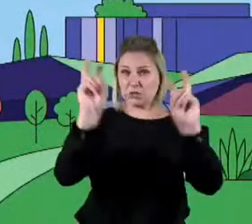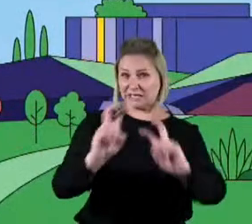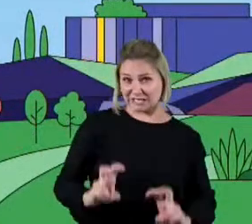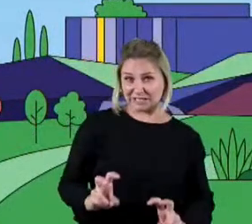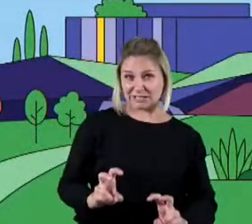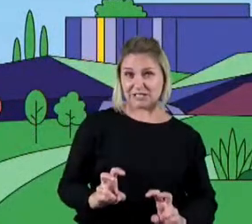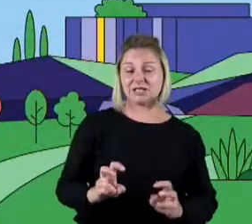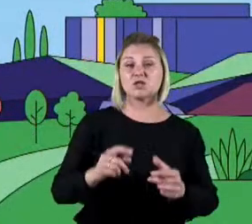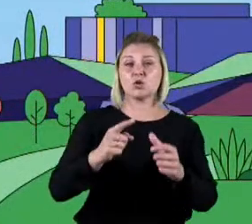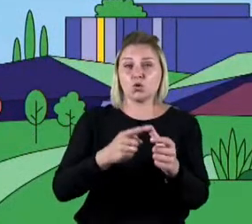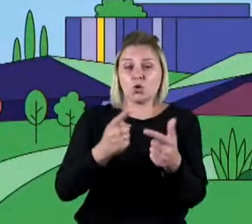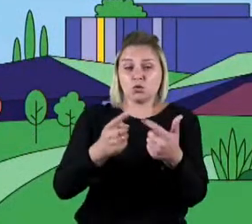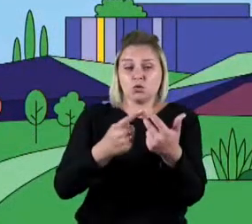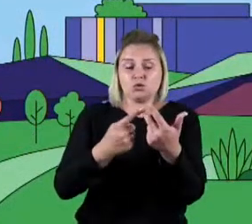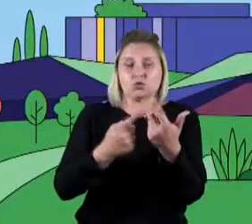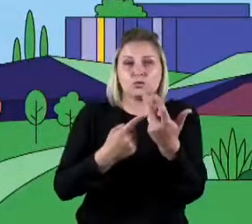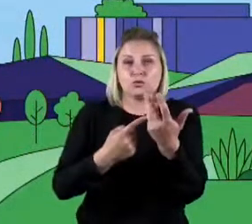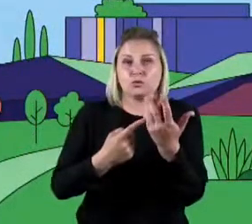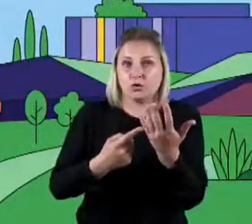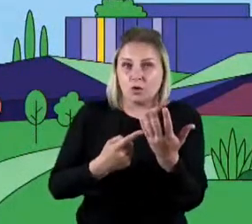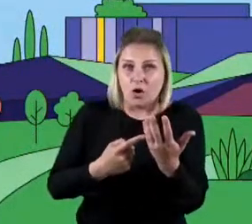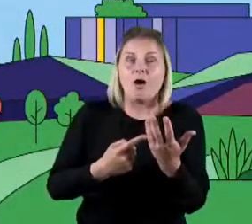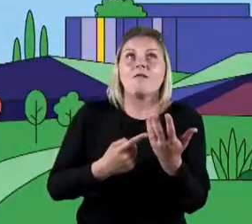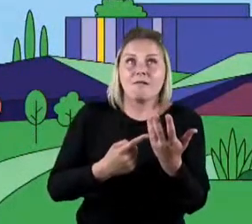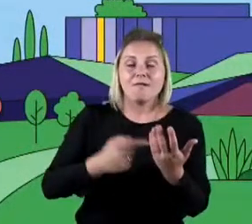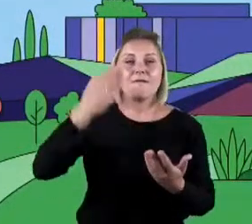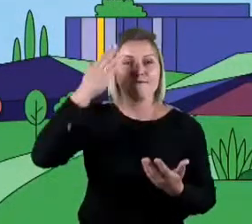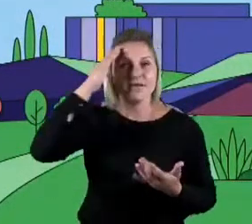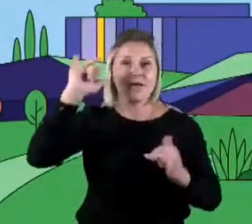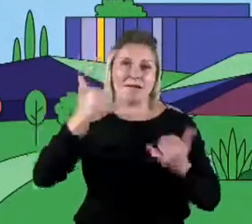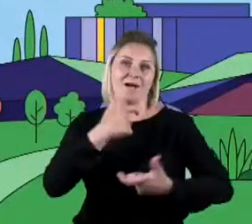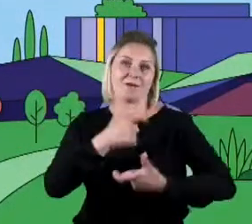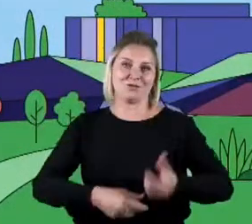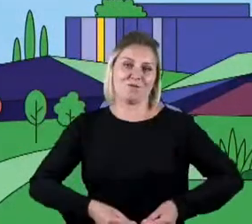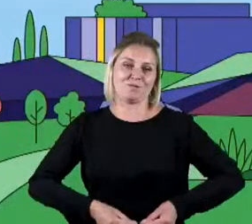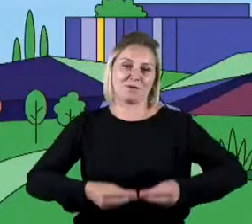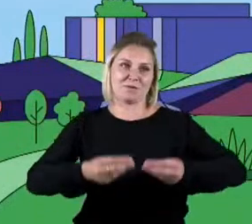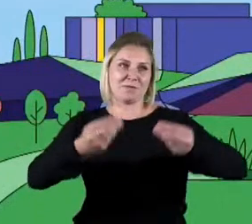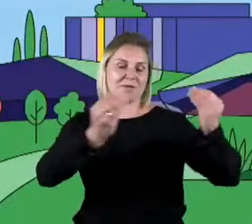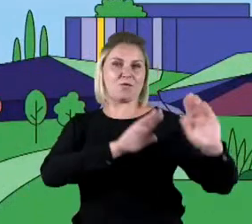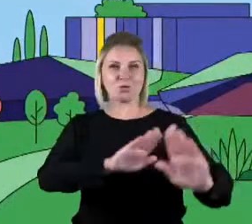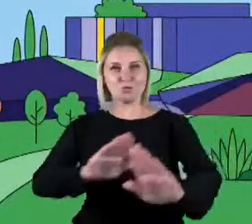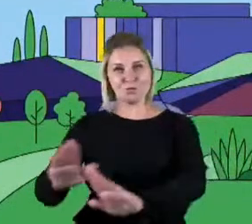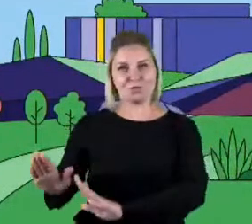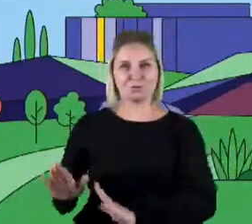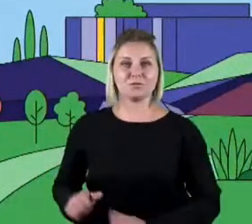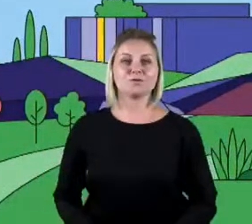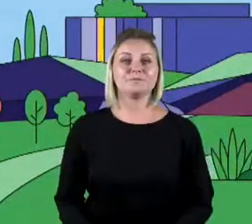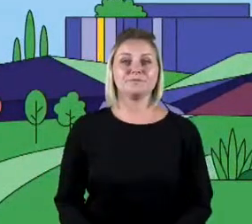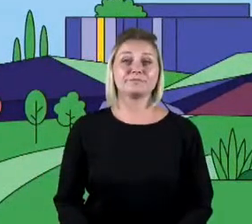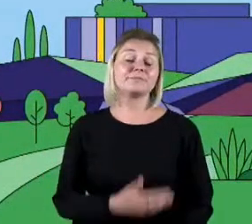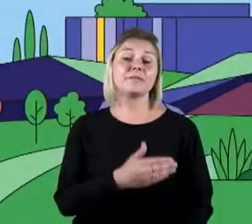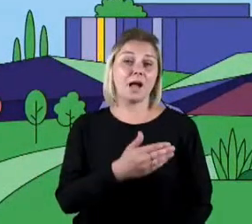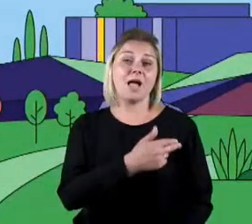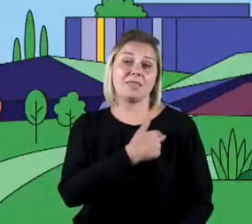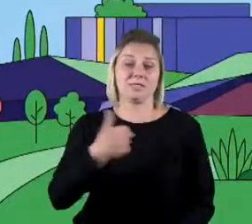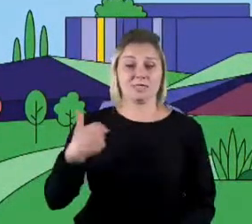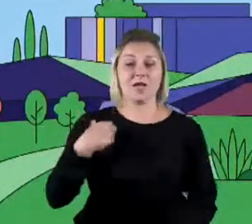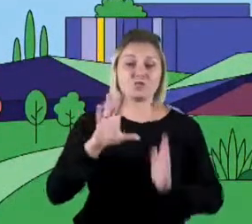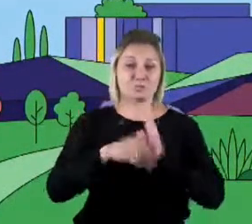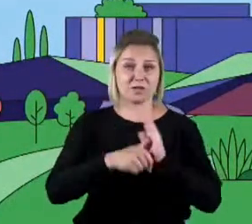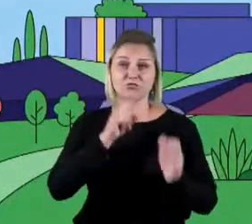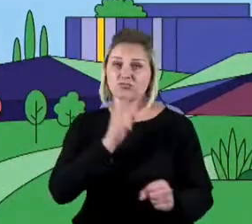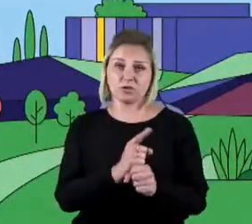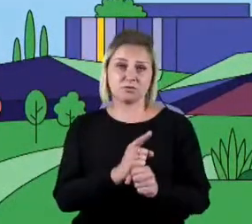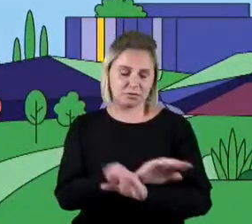the fact that this crisis that we experienced has contributed to developing our resilience. We have